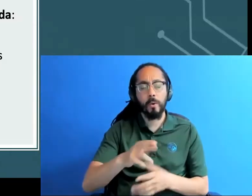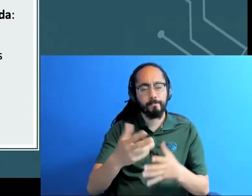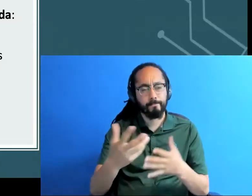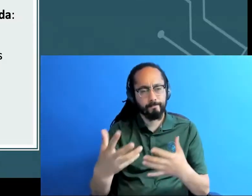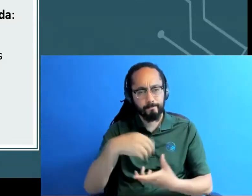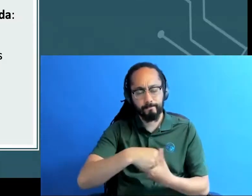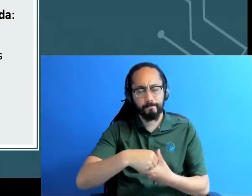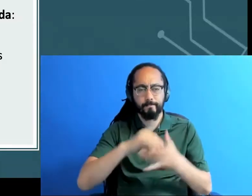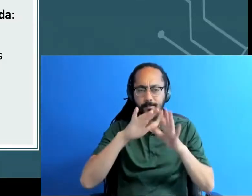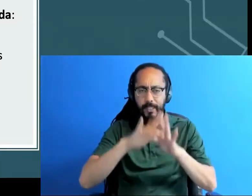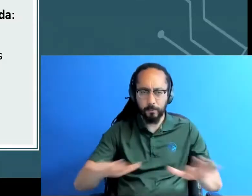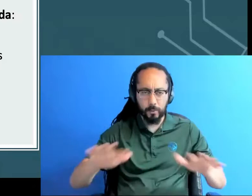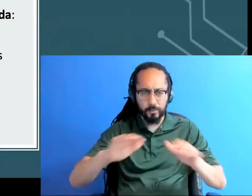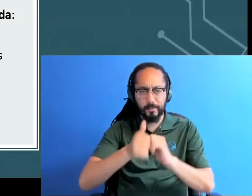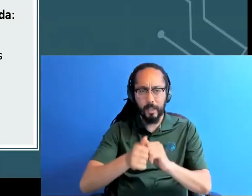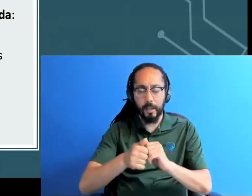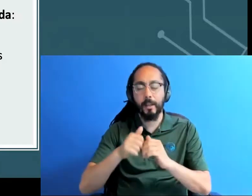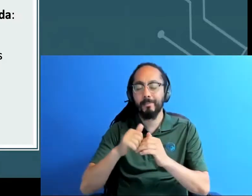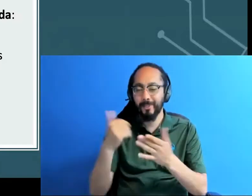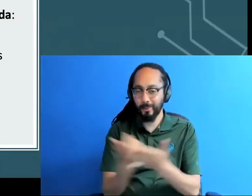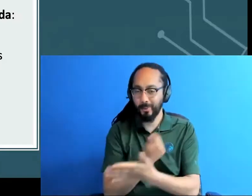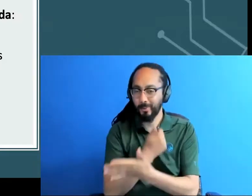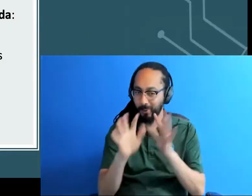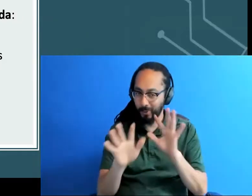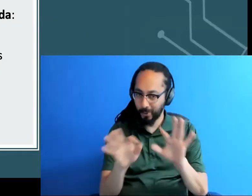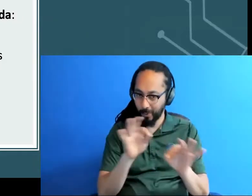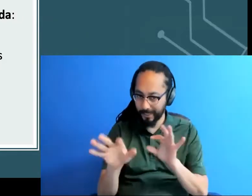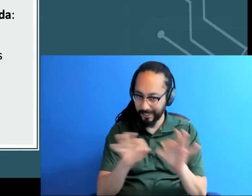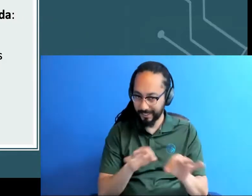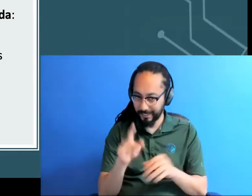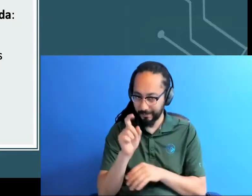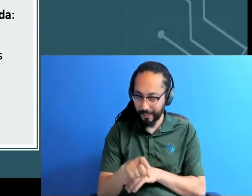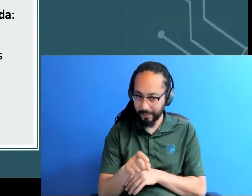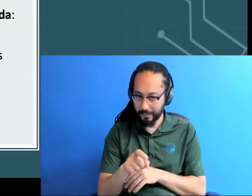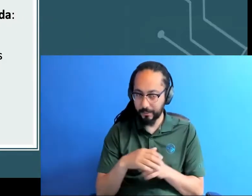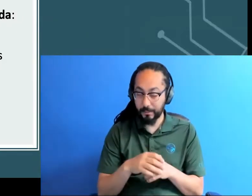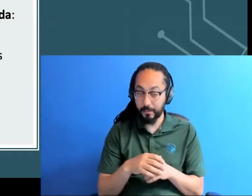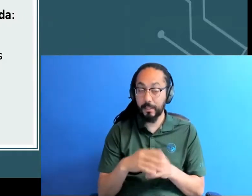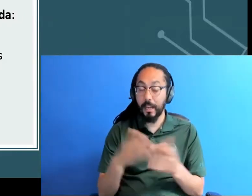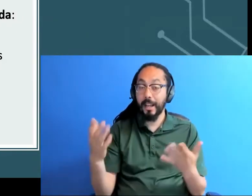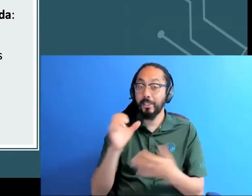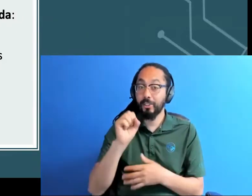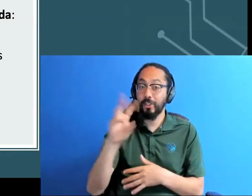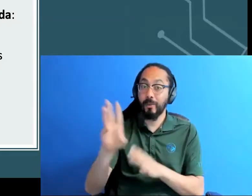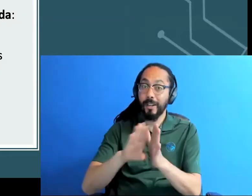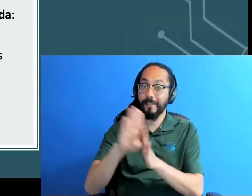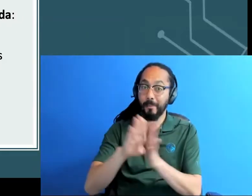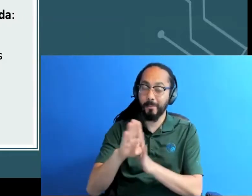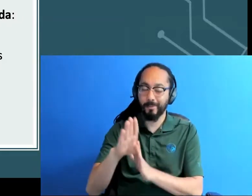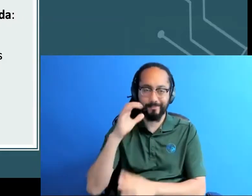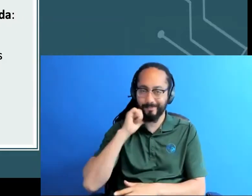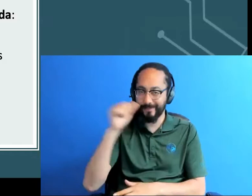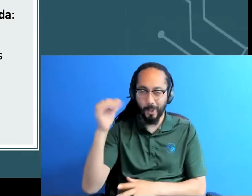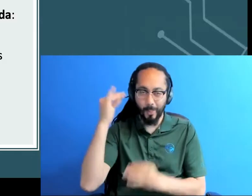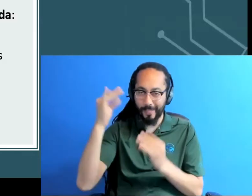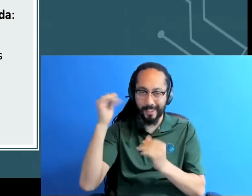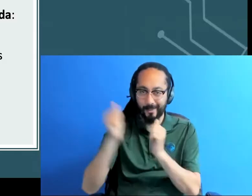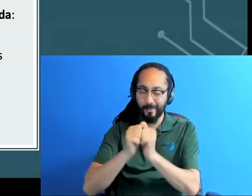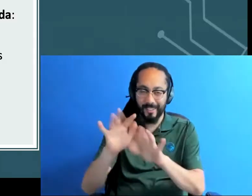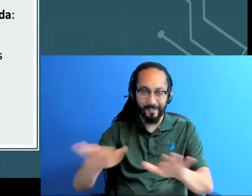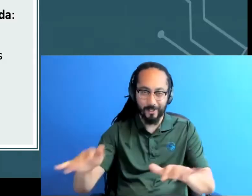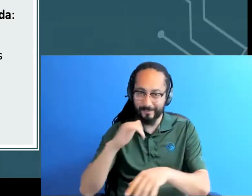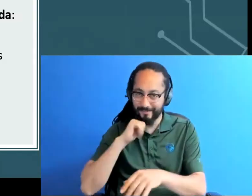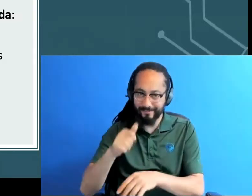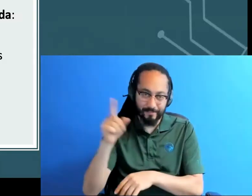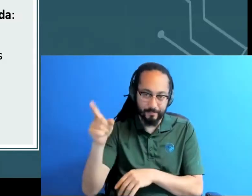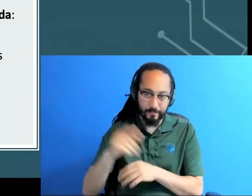you're talking to software developers who don't think in those terms. So frequently you're